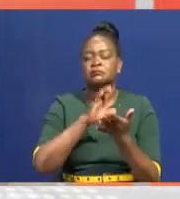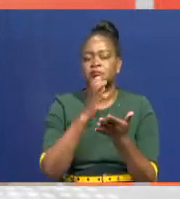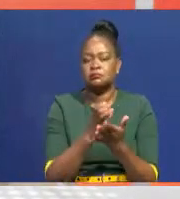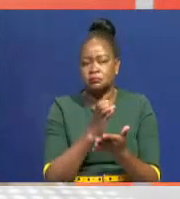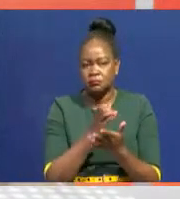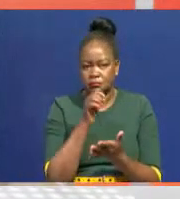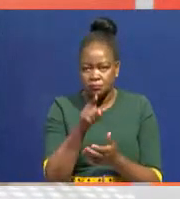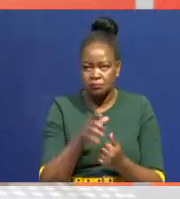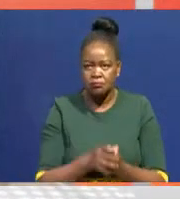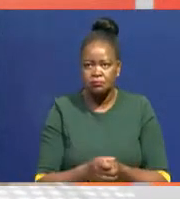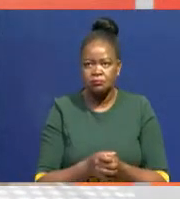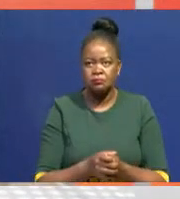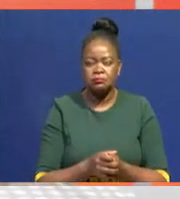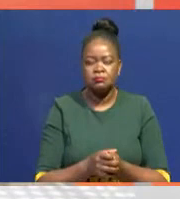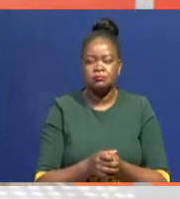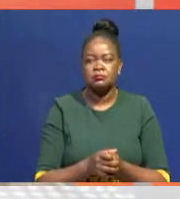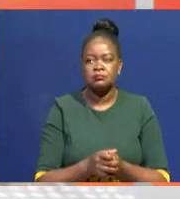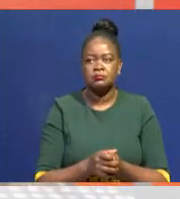just to